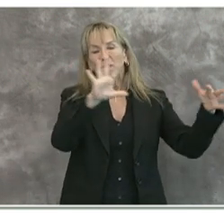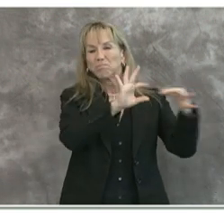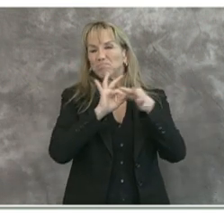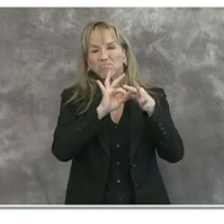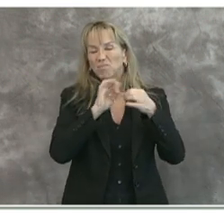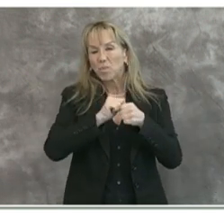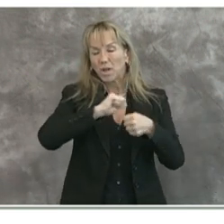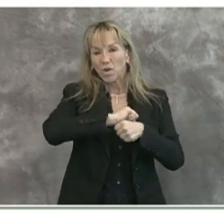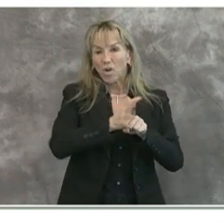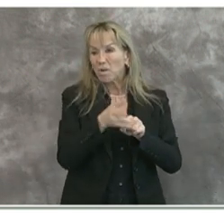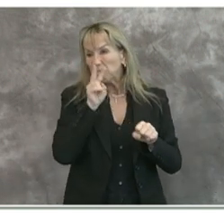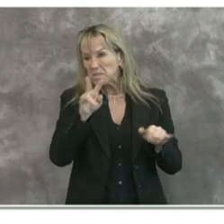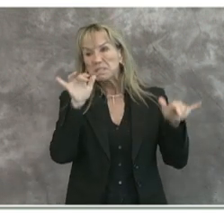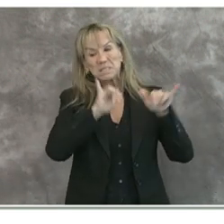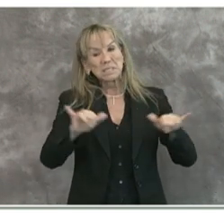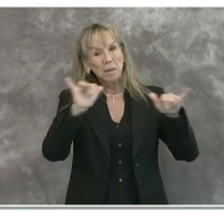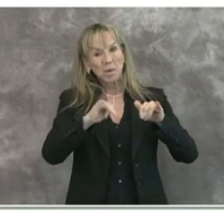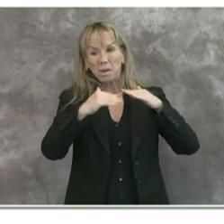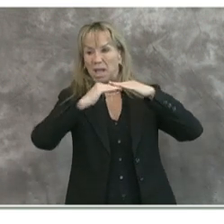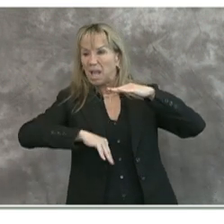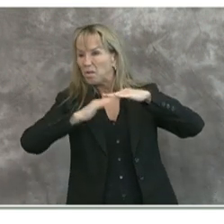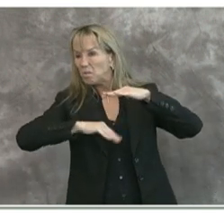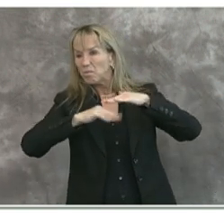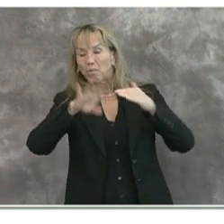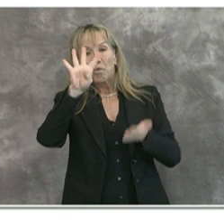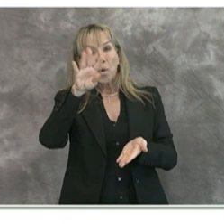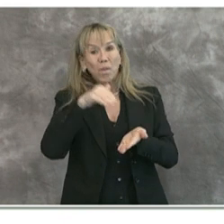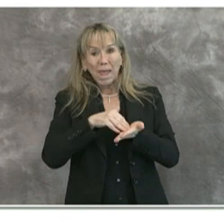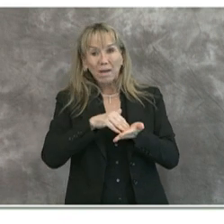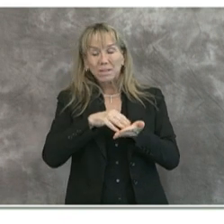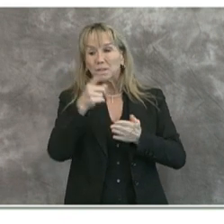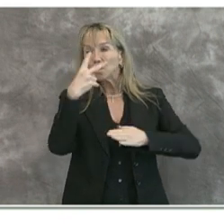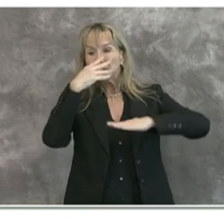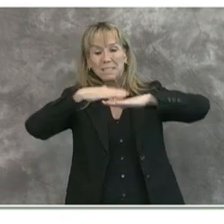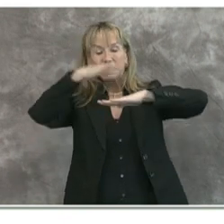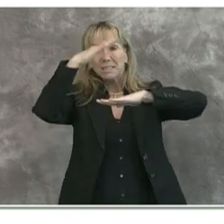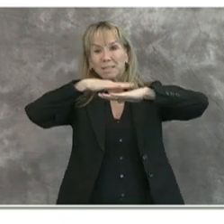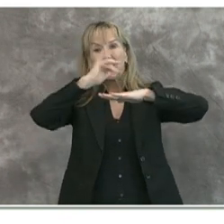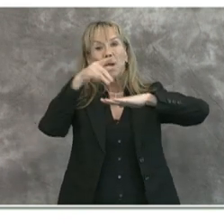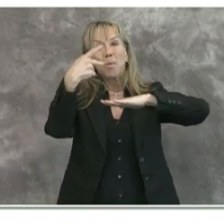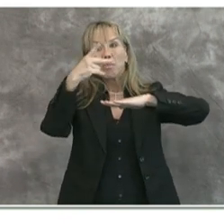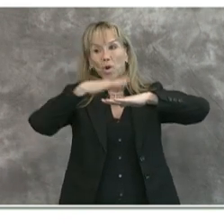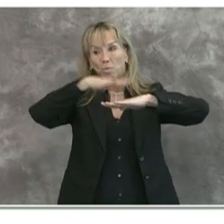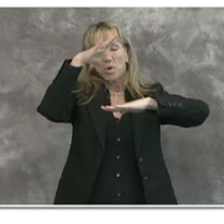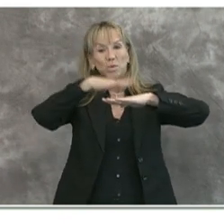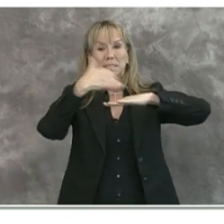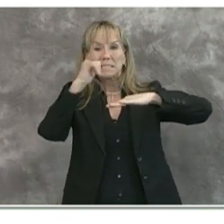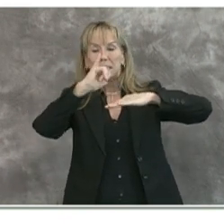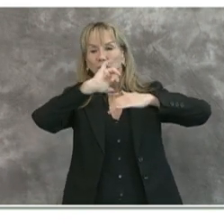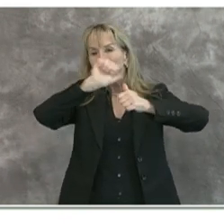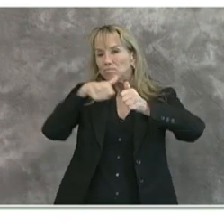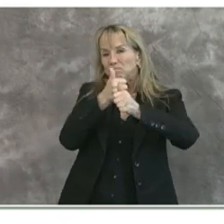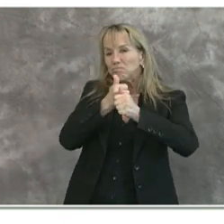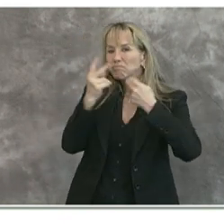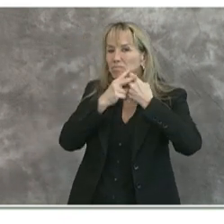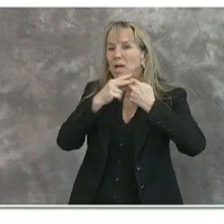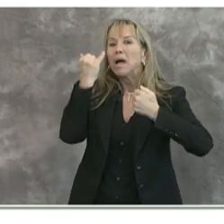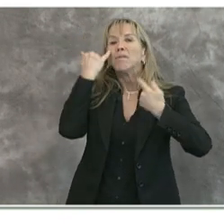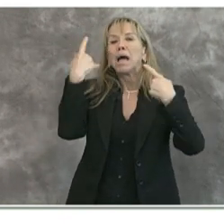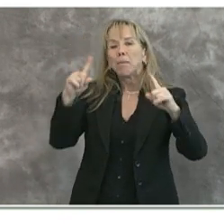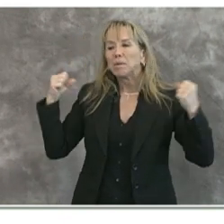they're holding steady just under the 4,000 number, and above that you can see the 80% bed capacity reserved for